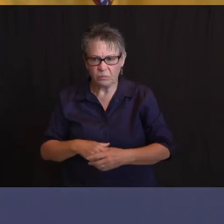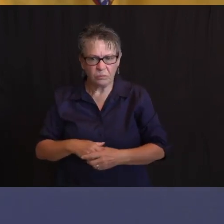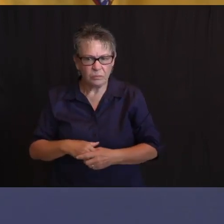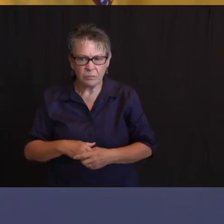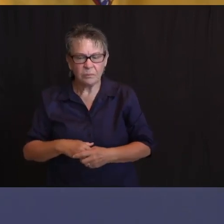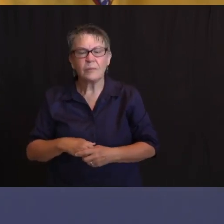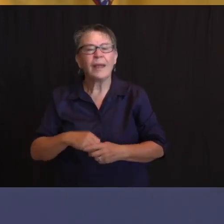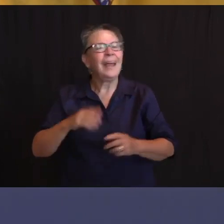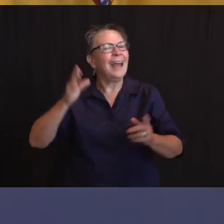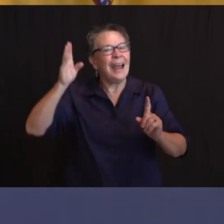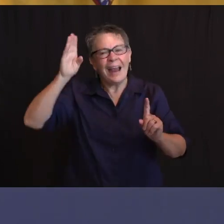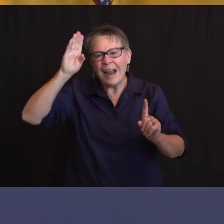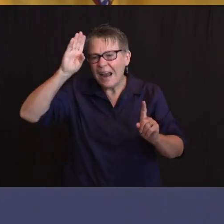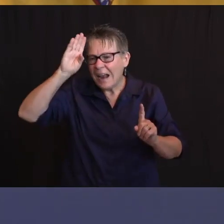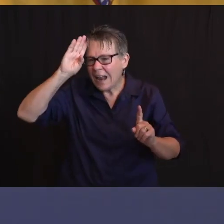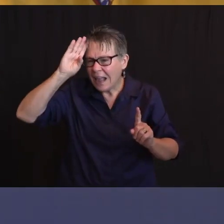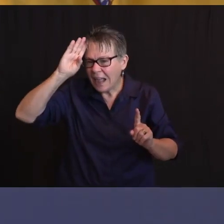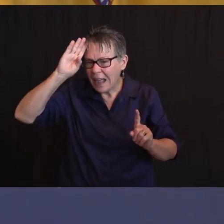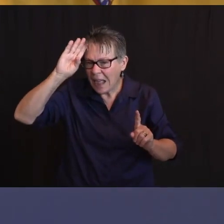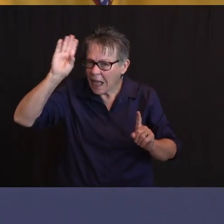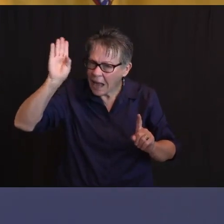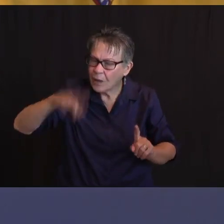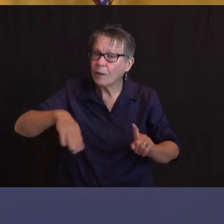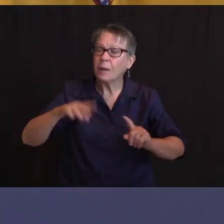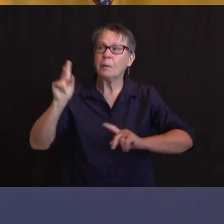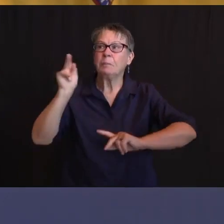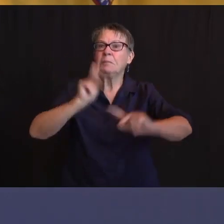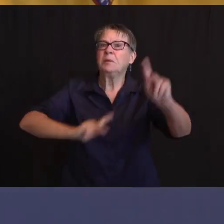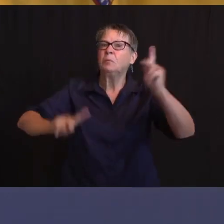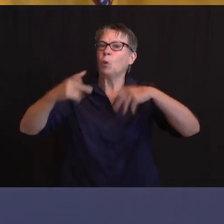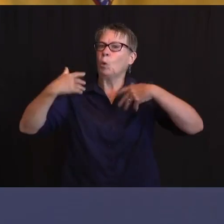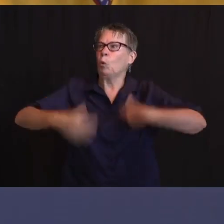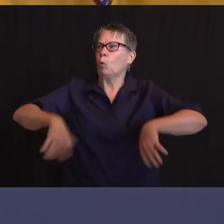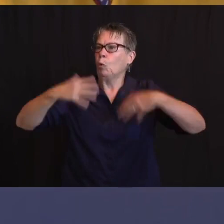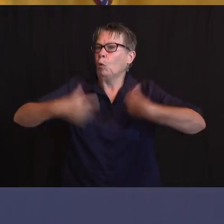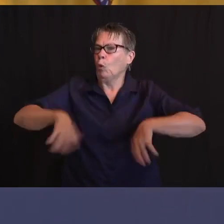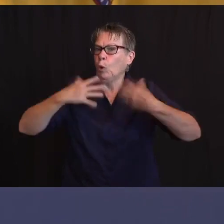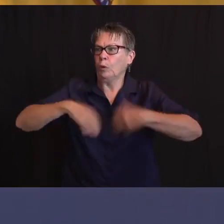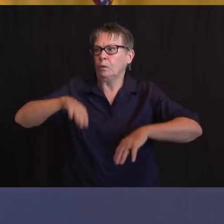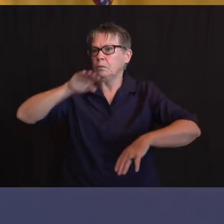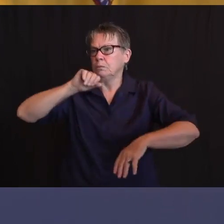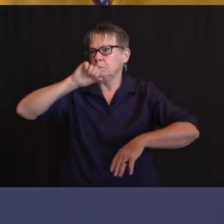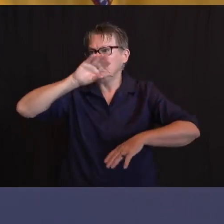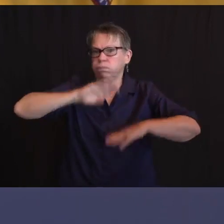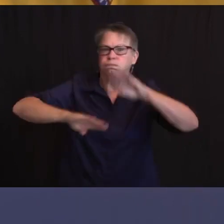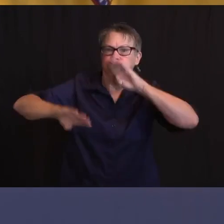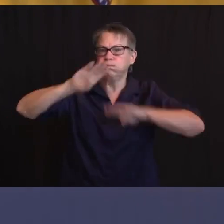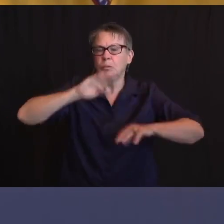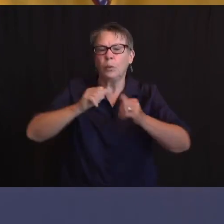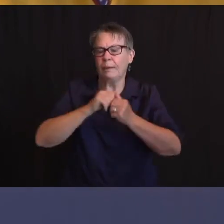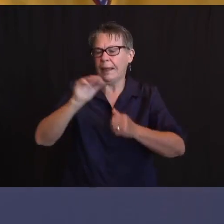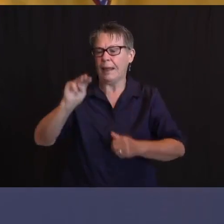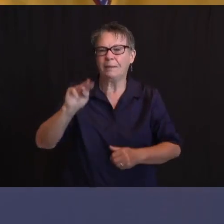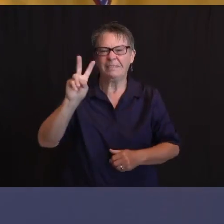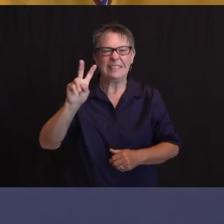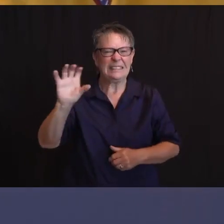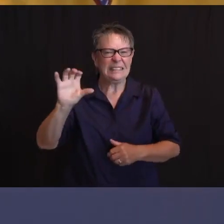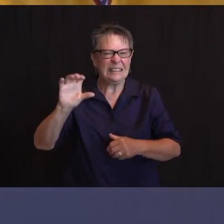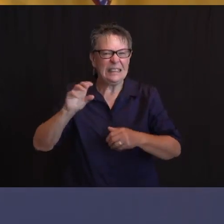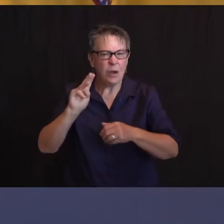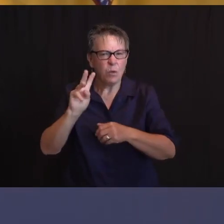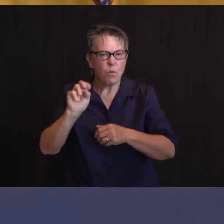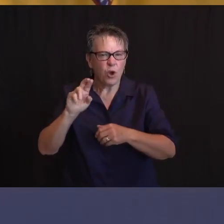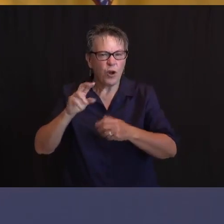I. And by the way, part of the reason why we should say that there are long lines outside is because they're doing an extraordinarily good